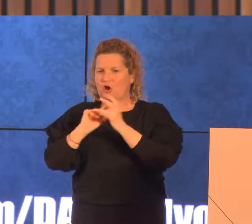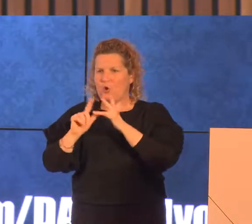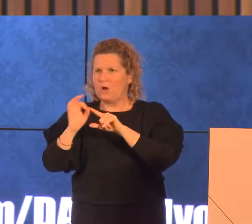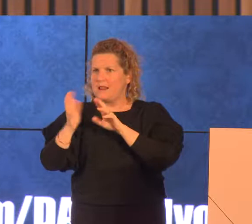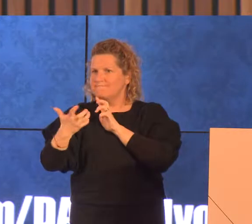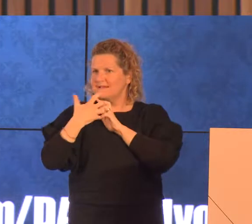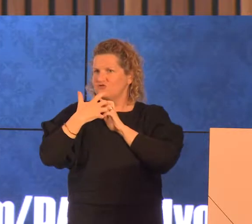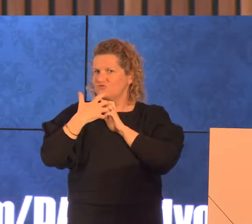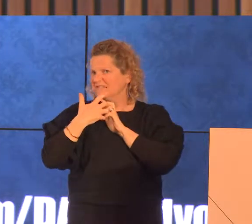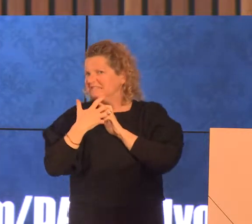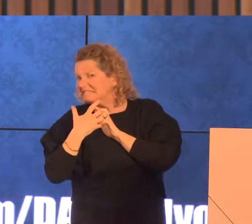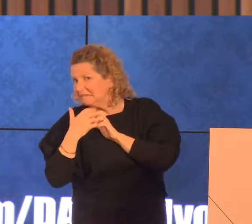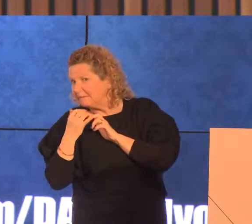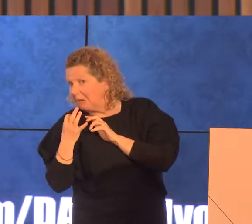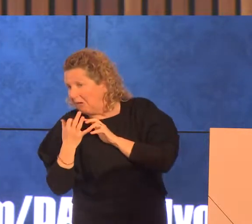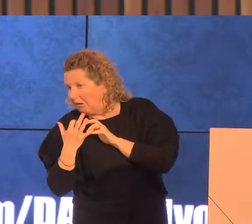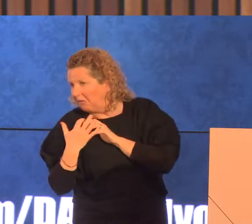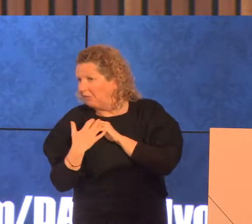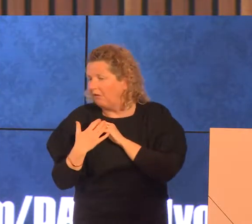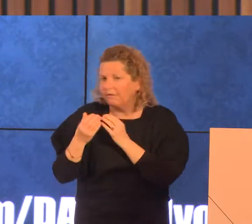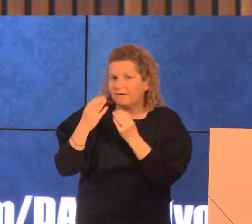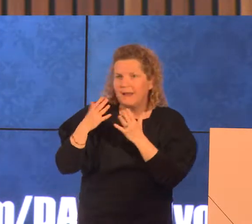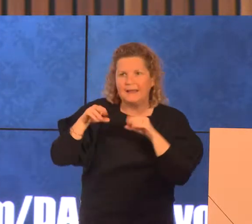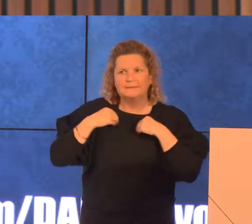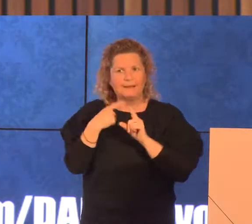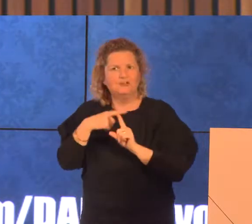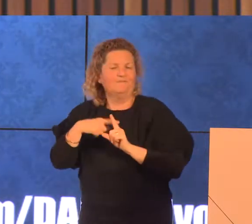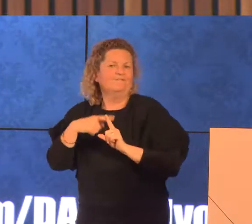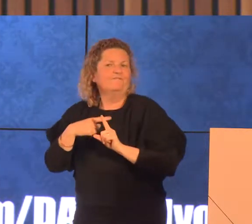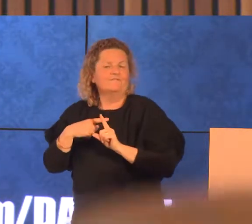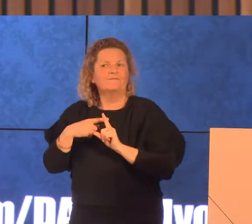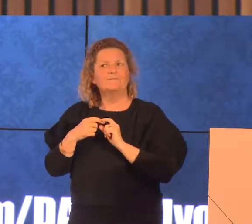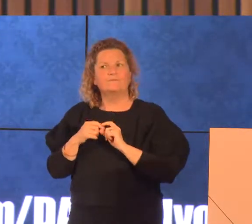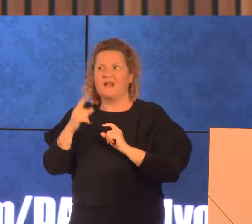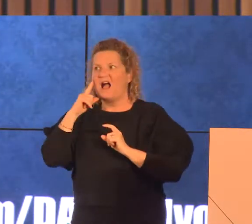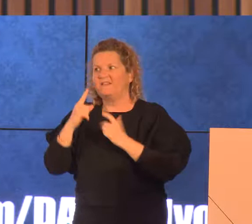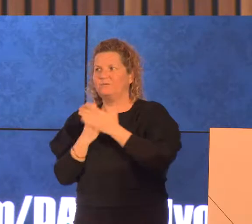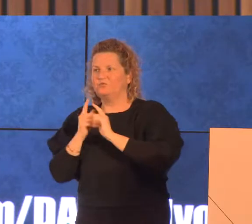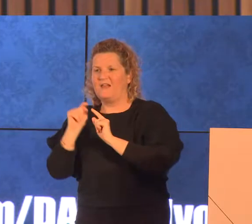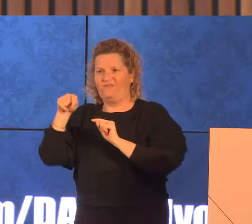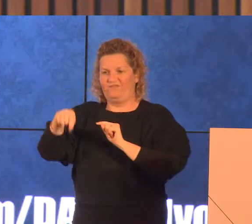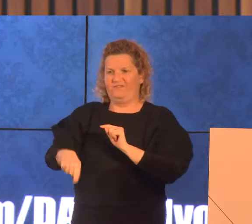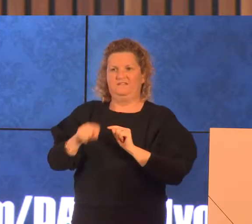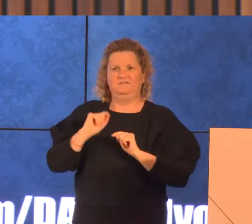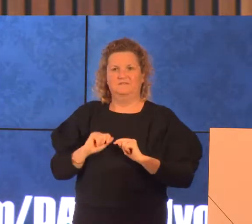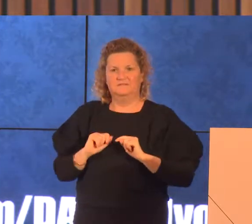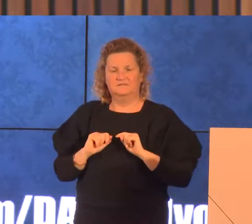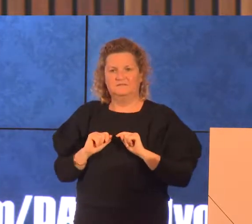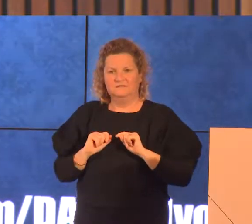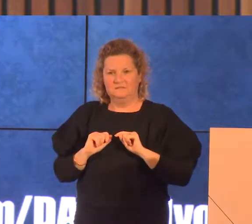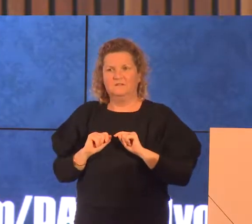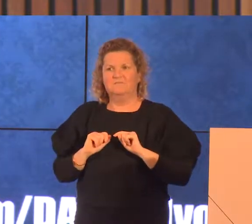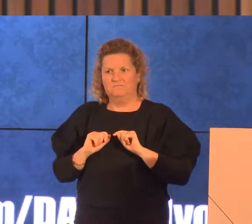sure. Any feedback is positive feedback, and I think that opportunities like this to